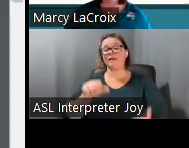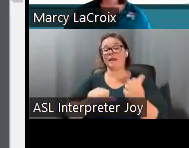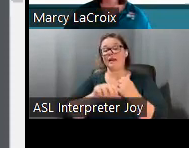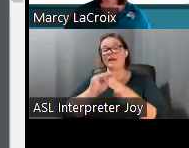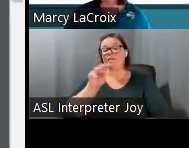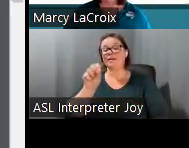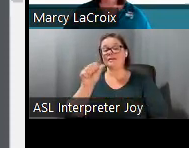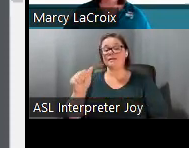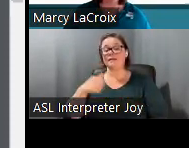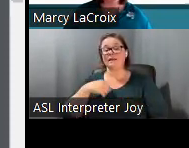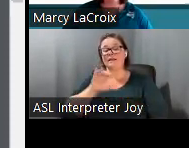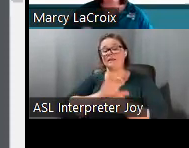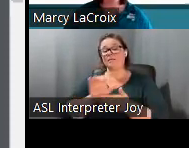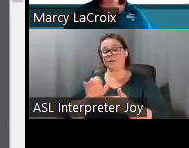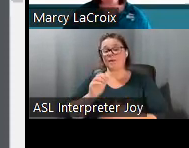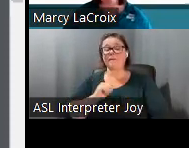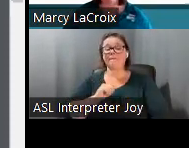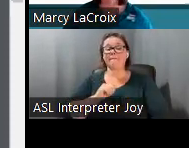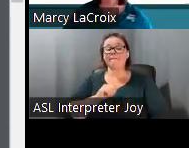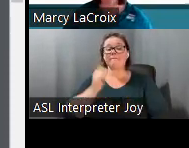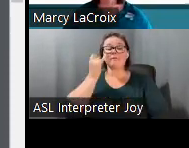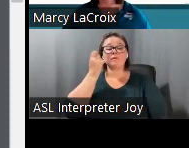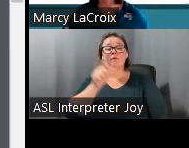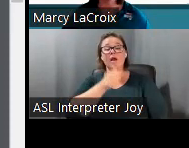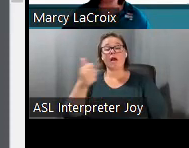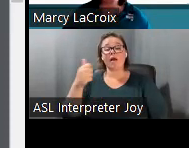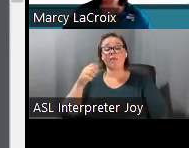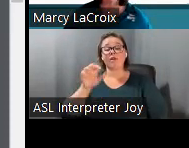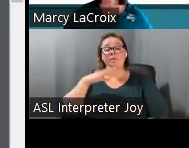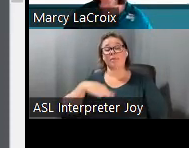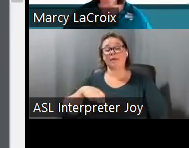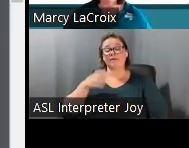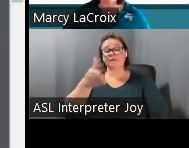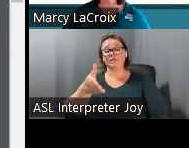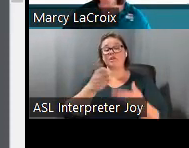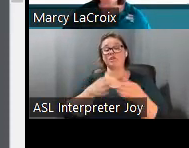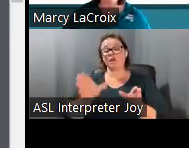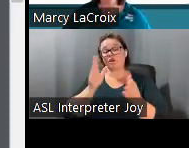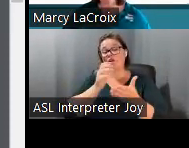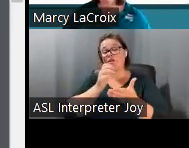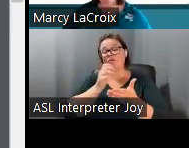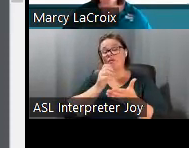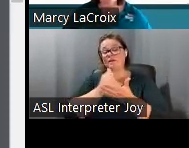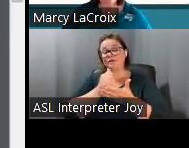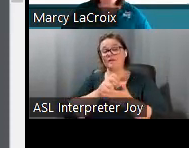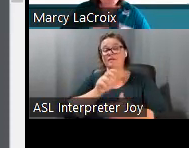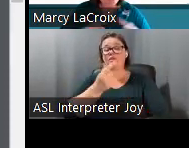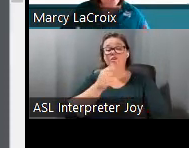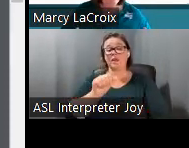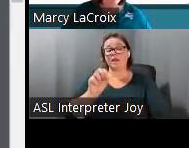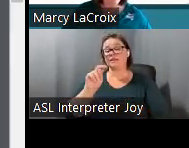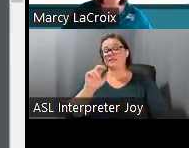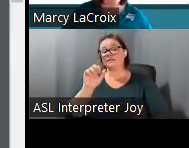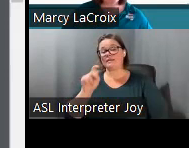the amount. If these other benefits listed on here, general assistance or GA, SNAP, workers' comp,